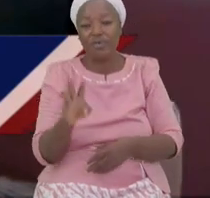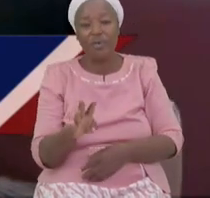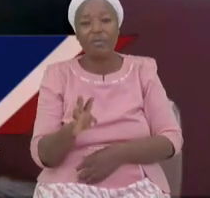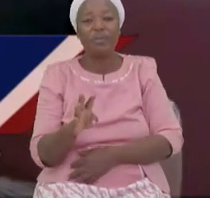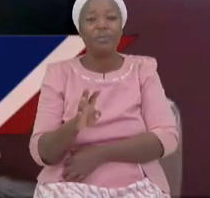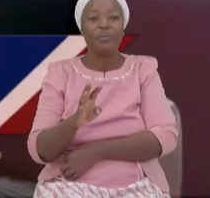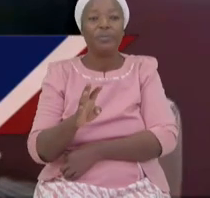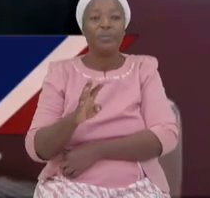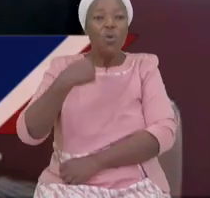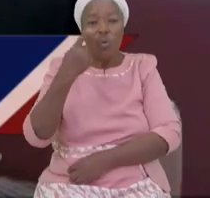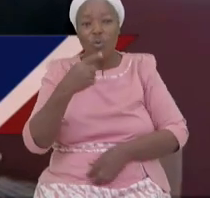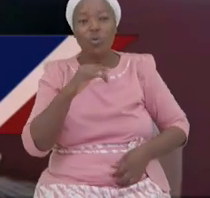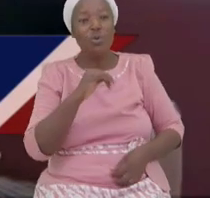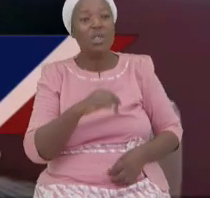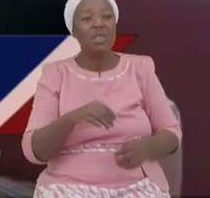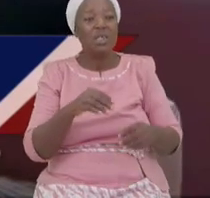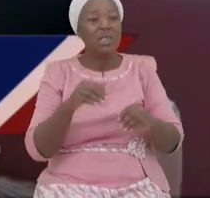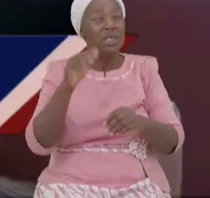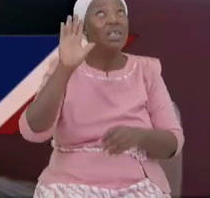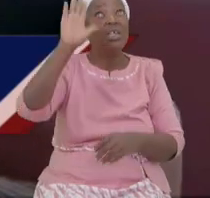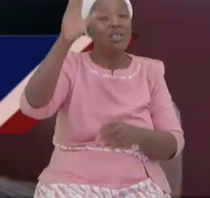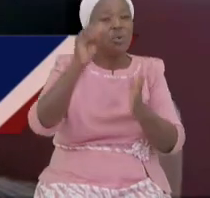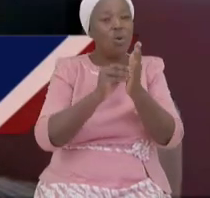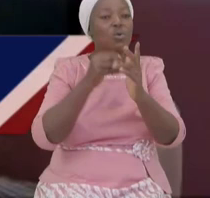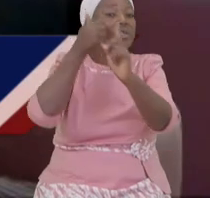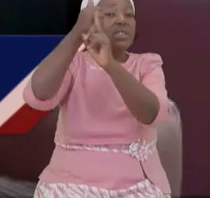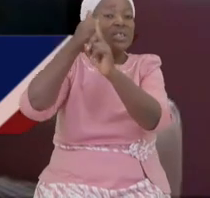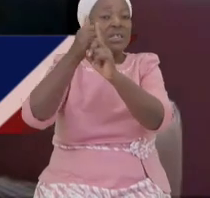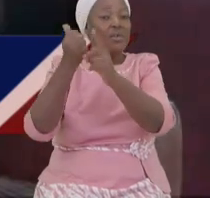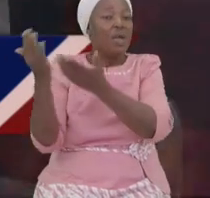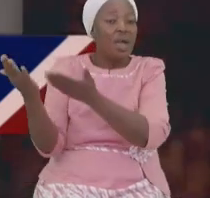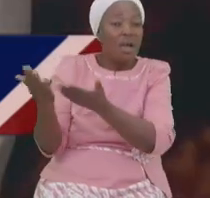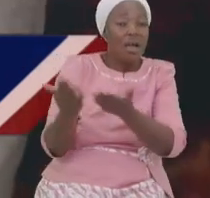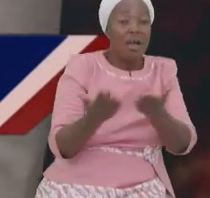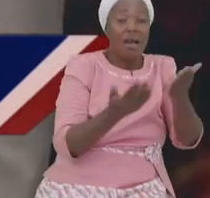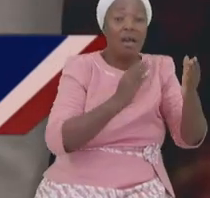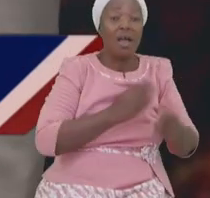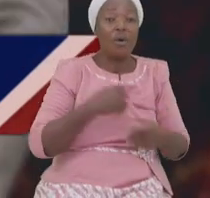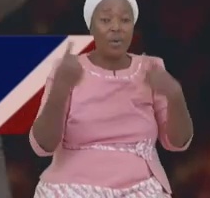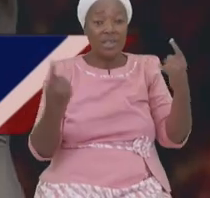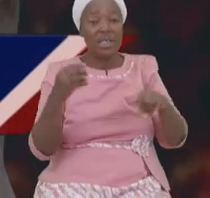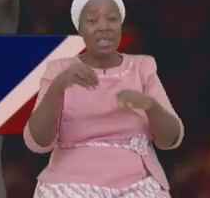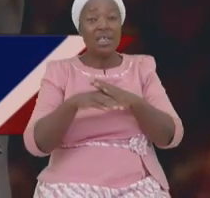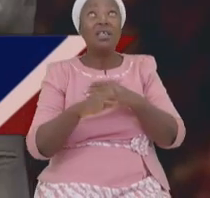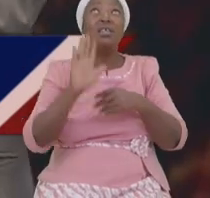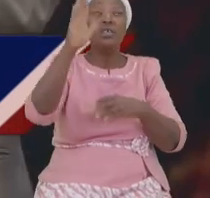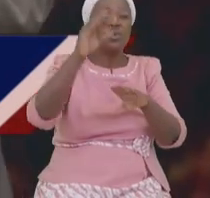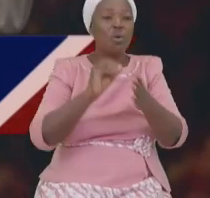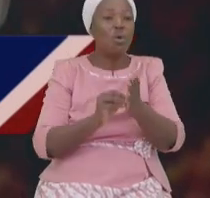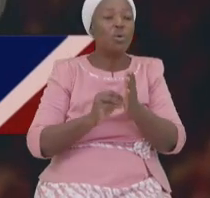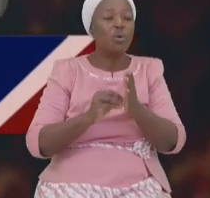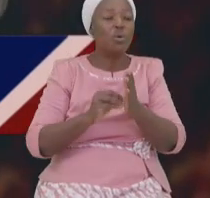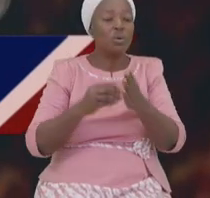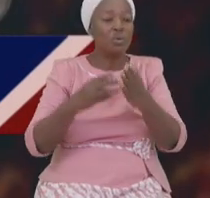24, who his own self bear our sins in his own body on the tree, that